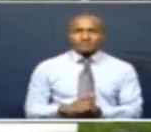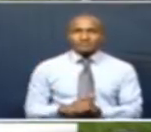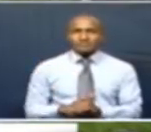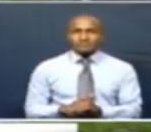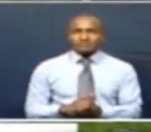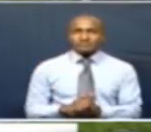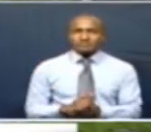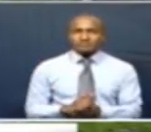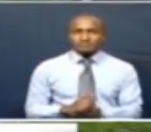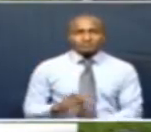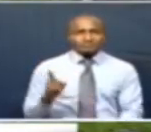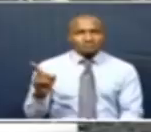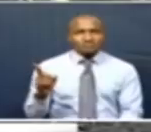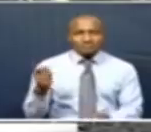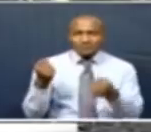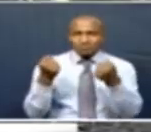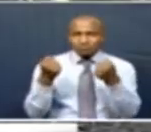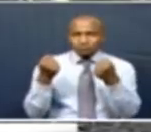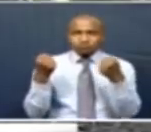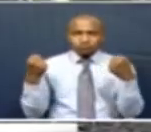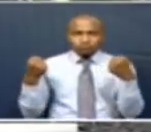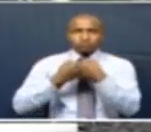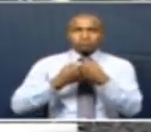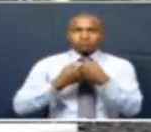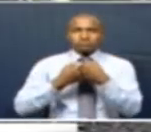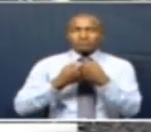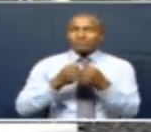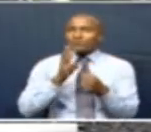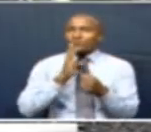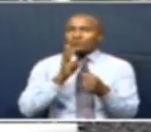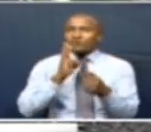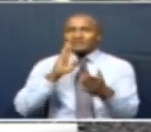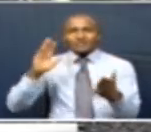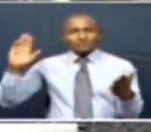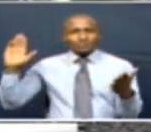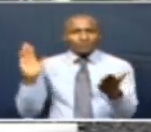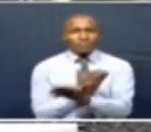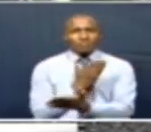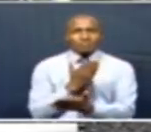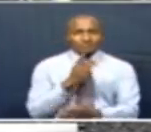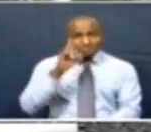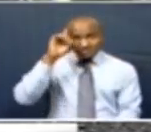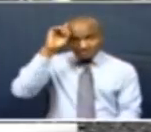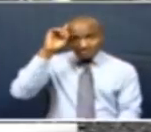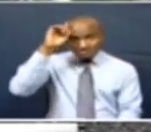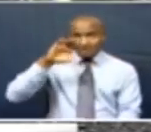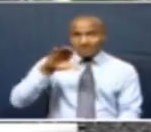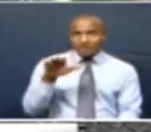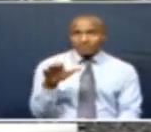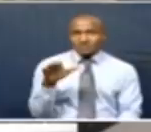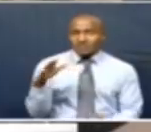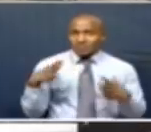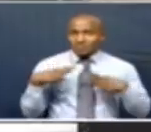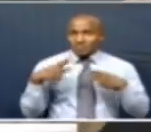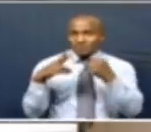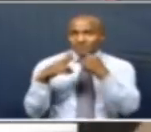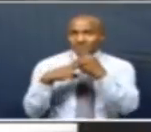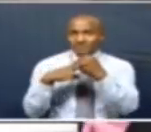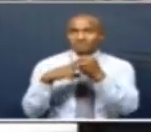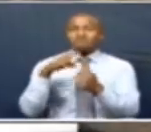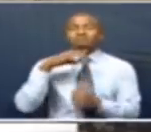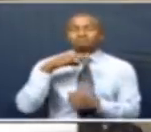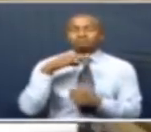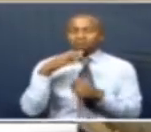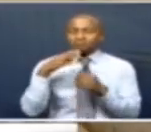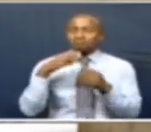What remained of this vehicle after it was swept away by raging floods in Nyandarua County? 7 people drowning in the